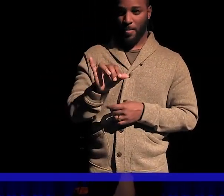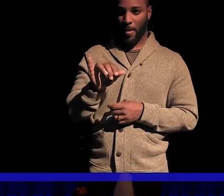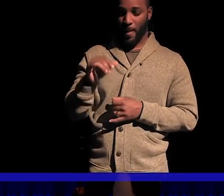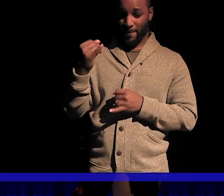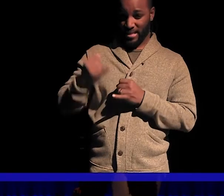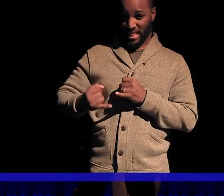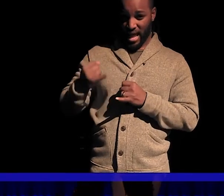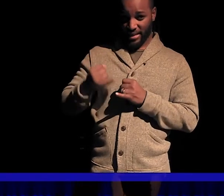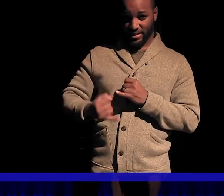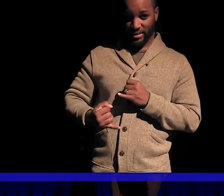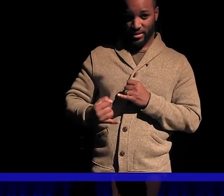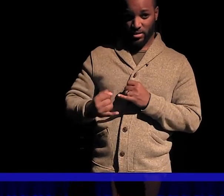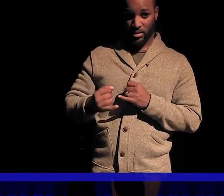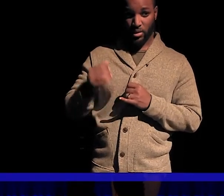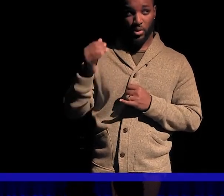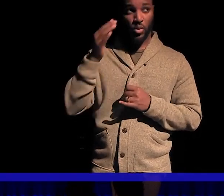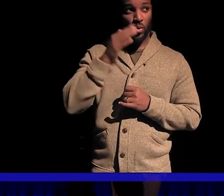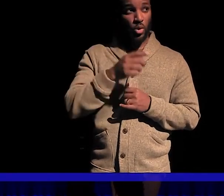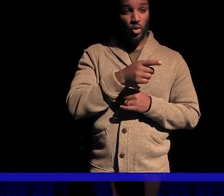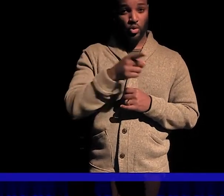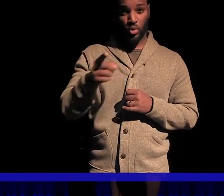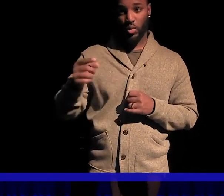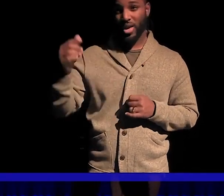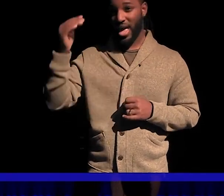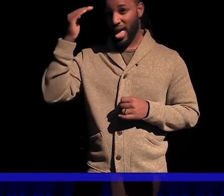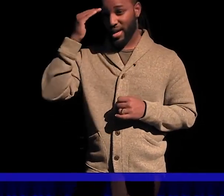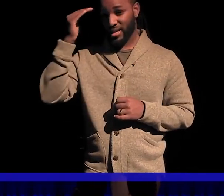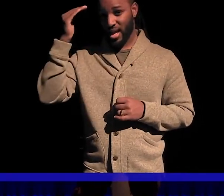will you not only acknowledge,